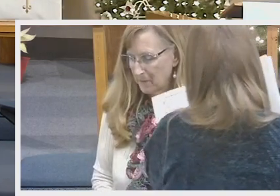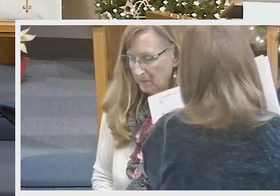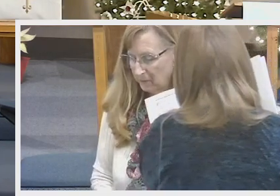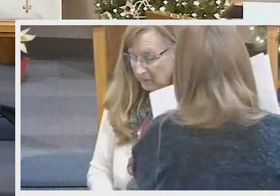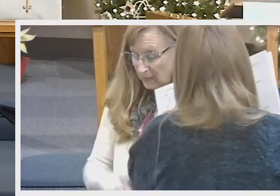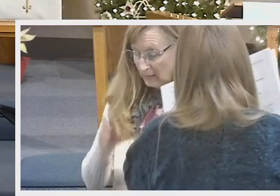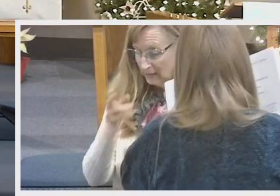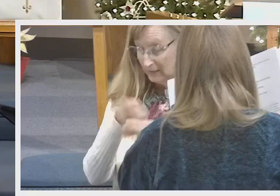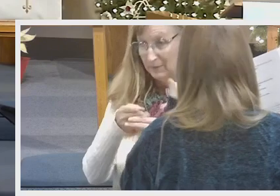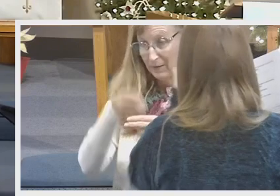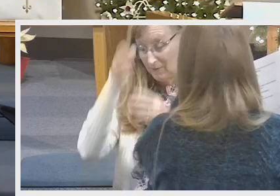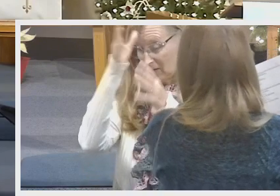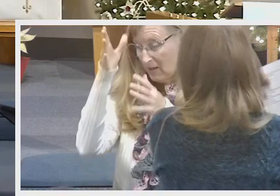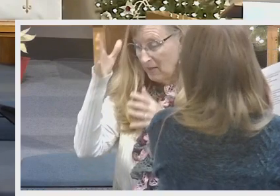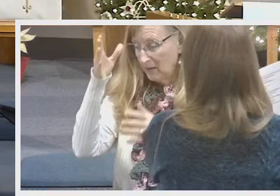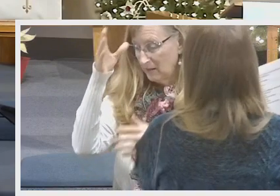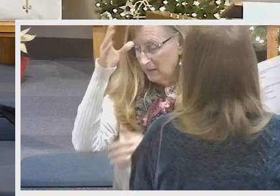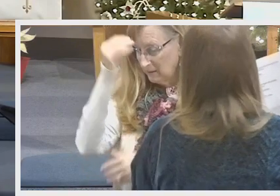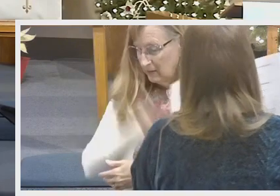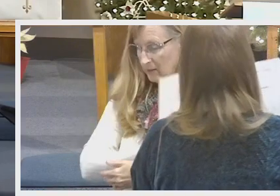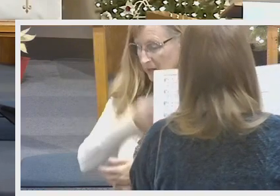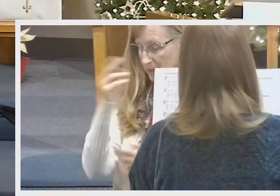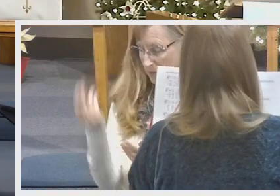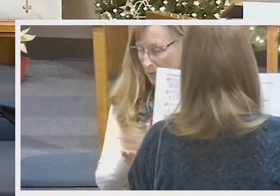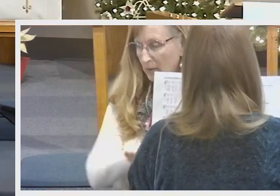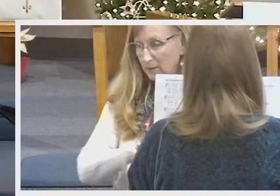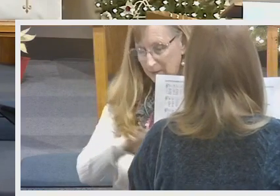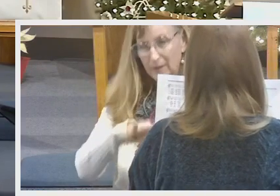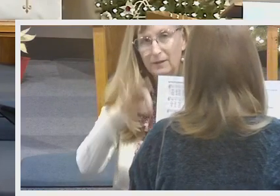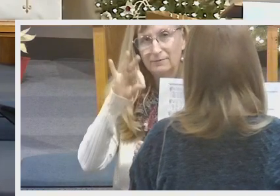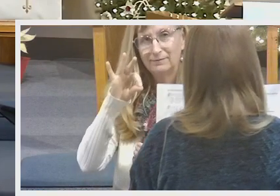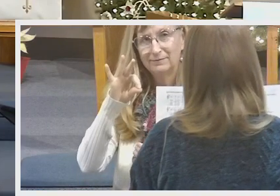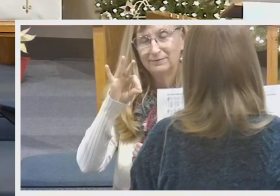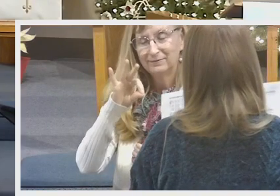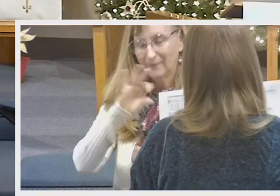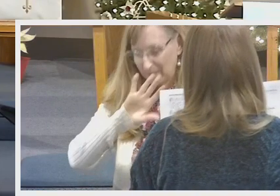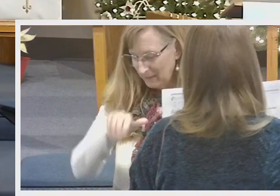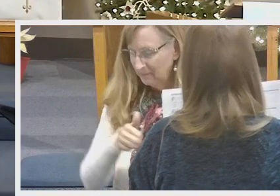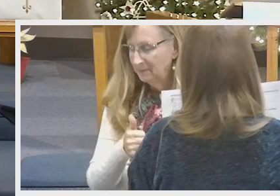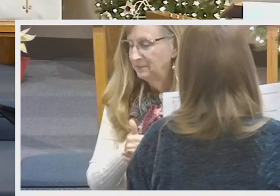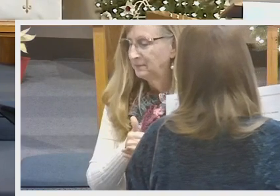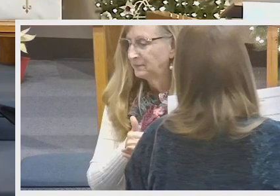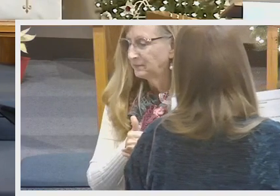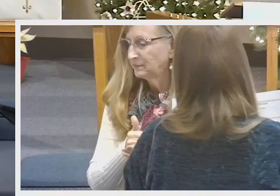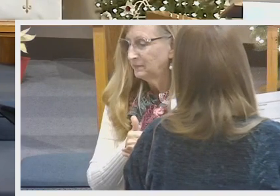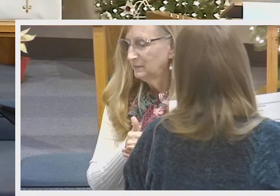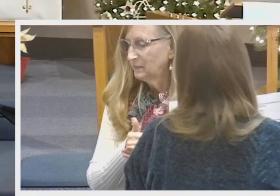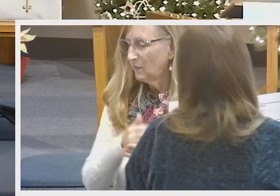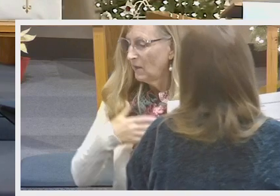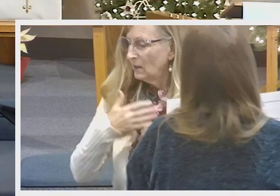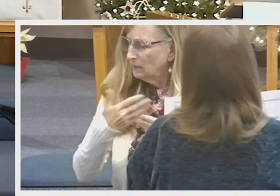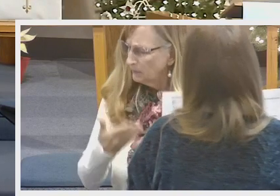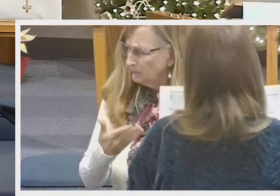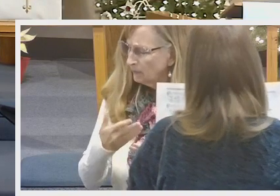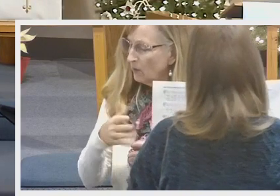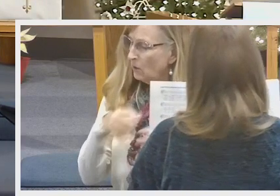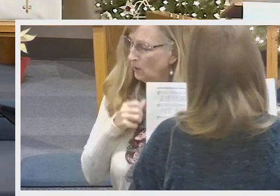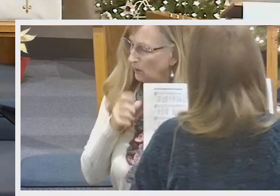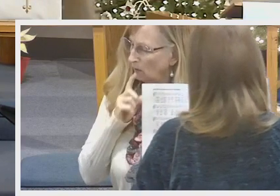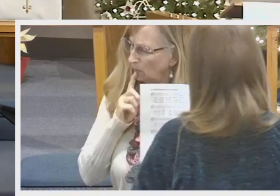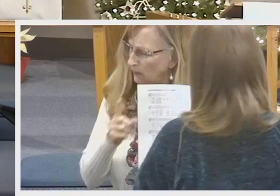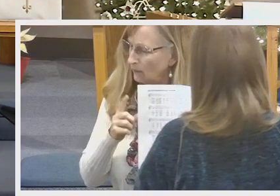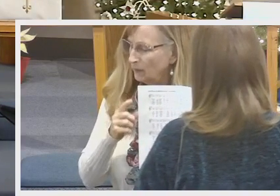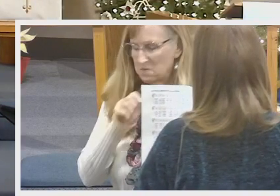In the name of the Father, and of the Son, and of the Holy Spirit, amen. If we claim to be without